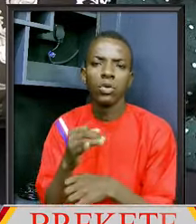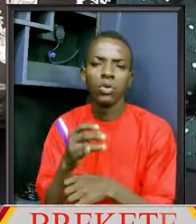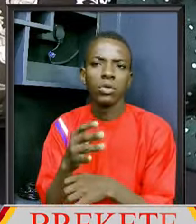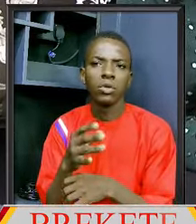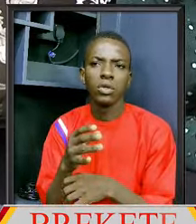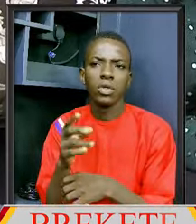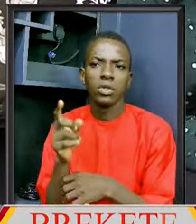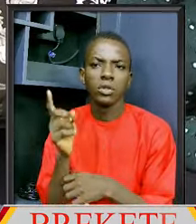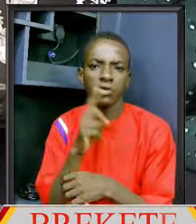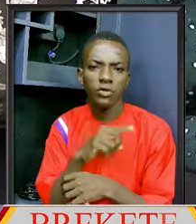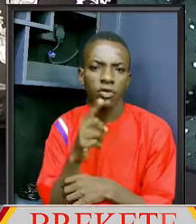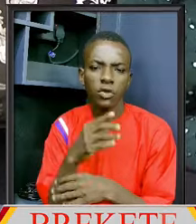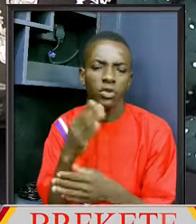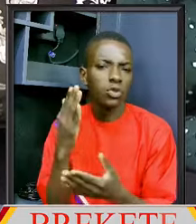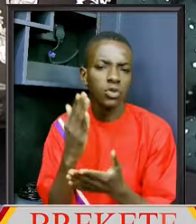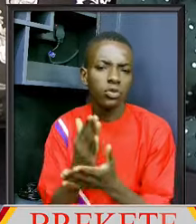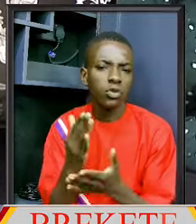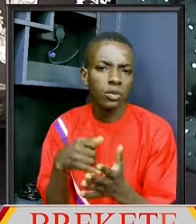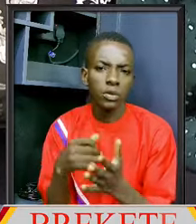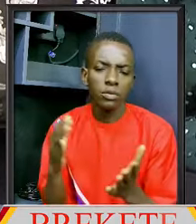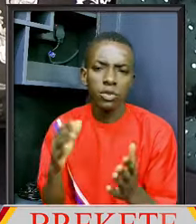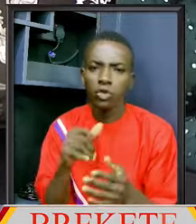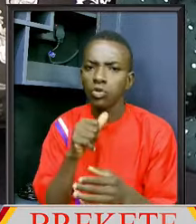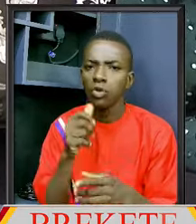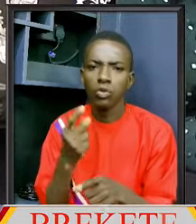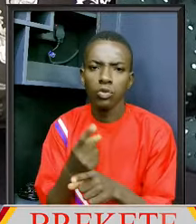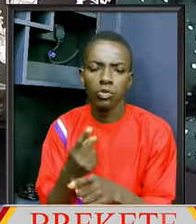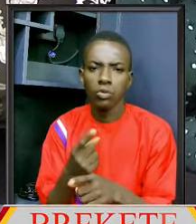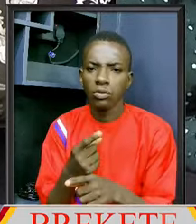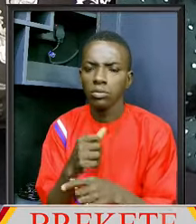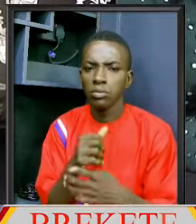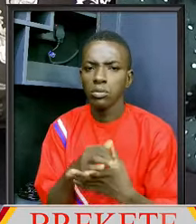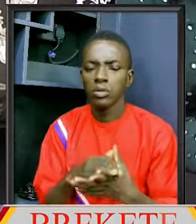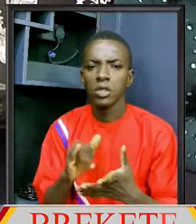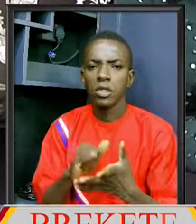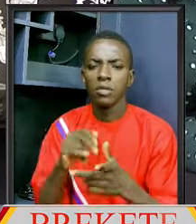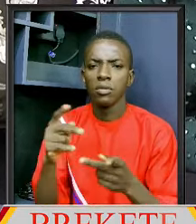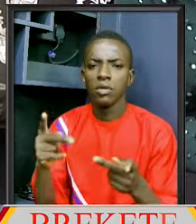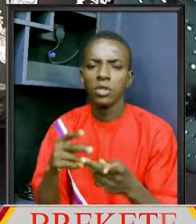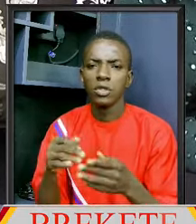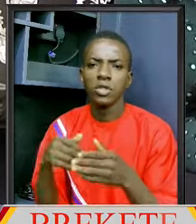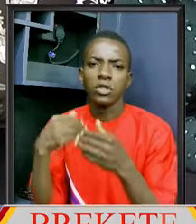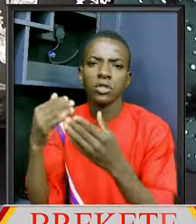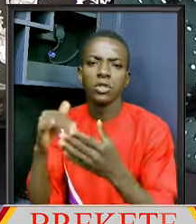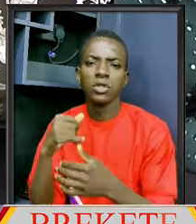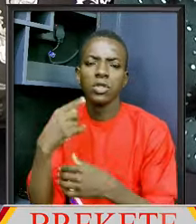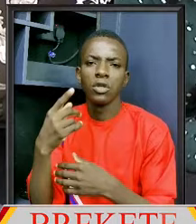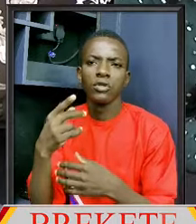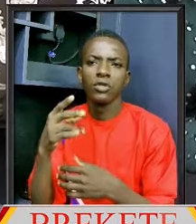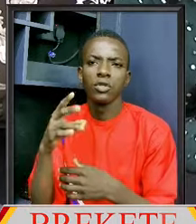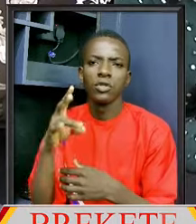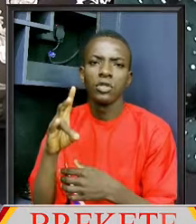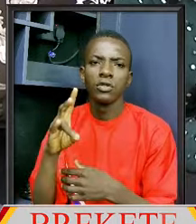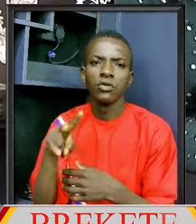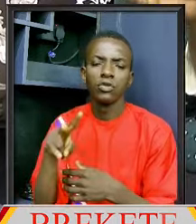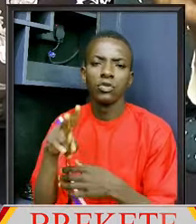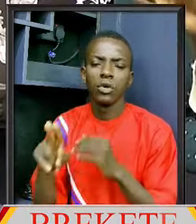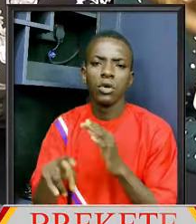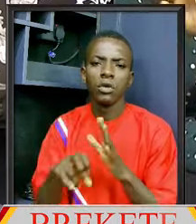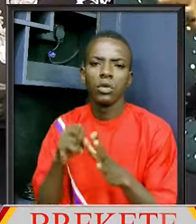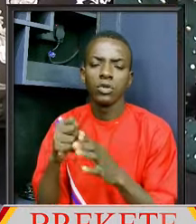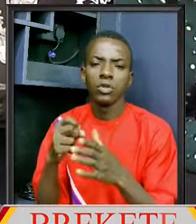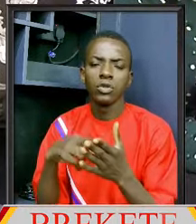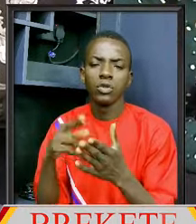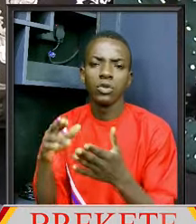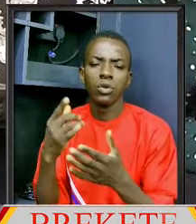quackery. Make we stop them. Okay. Make we stop them. That place where you reach, where they say they go give you 72 hours